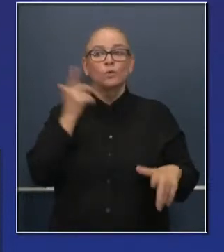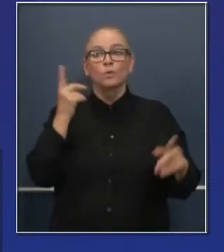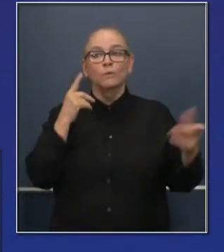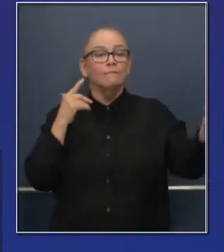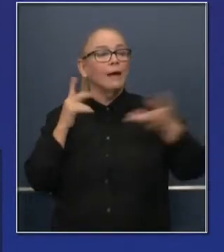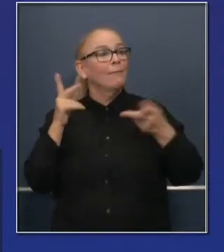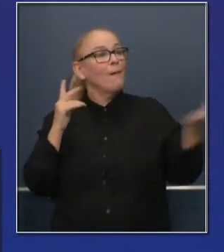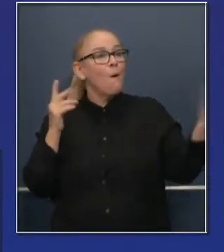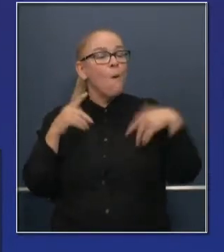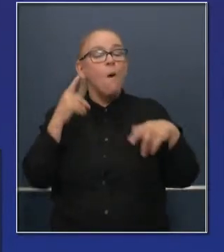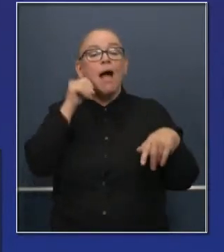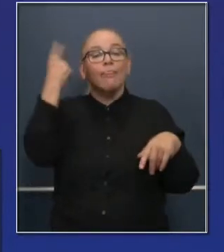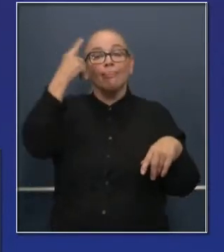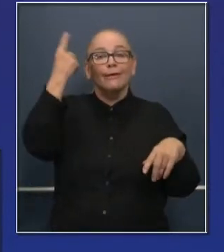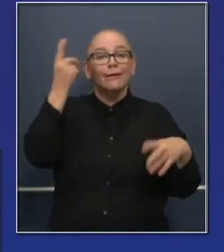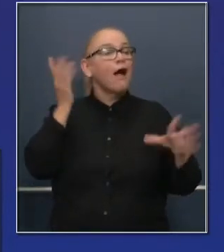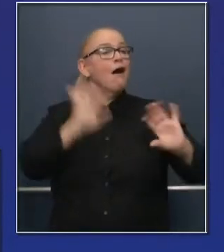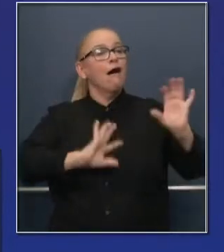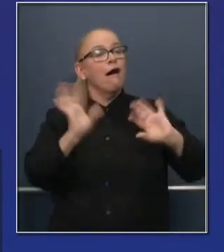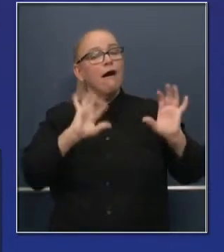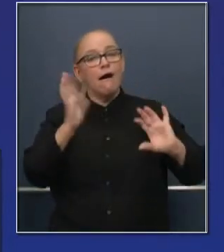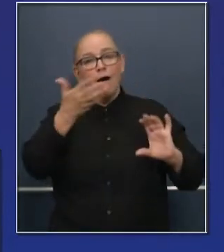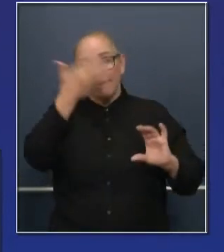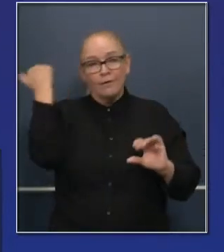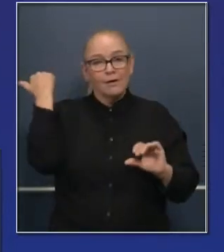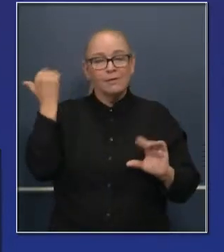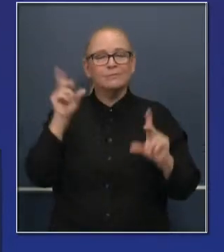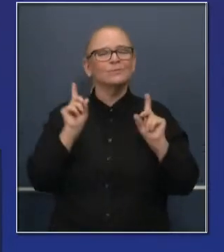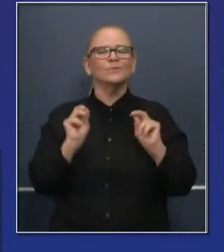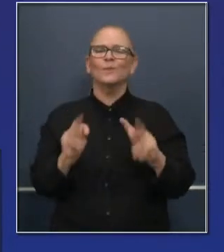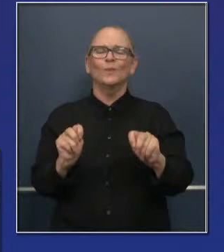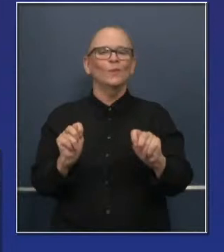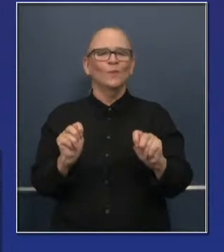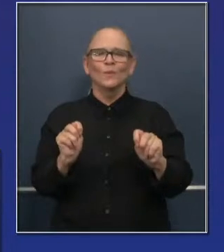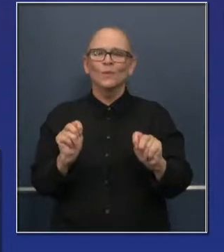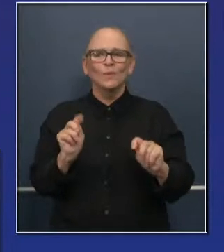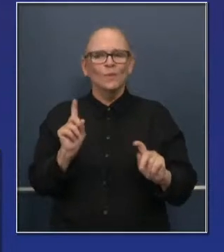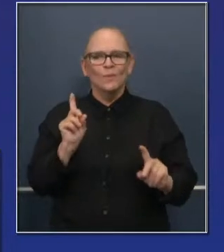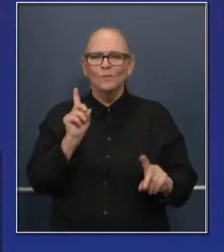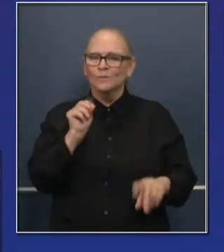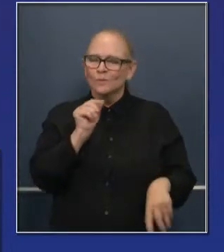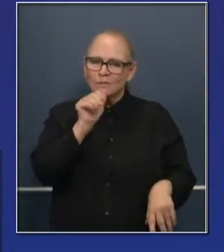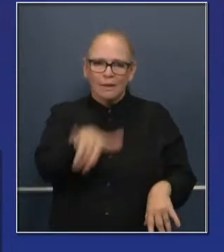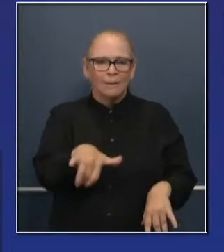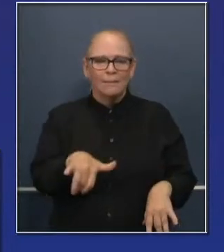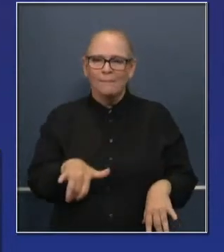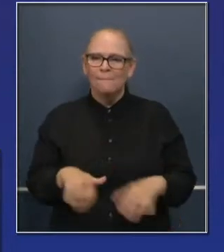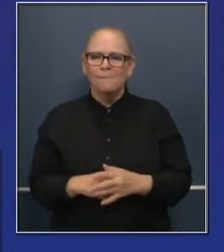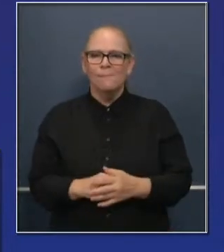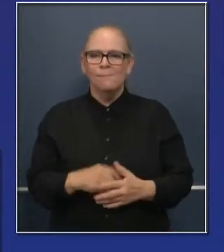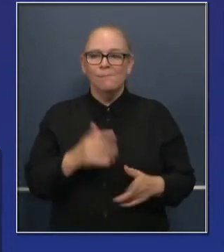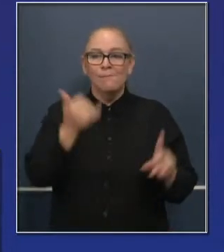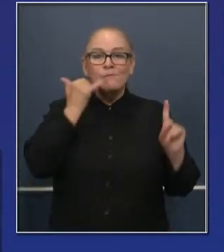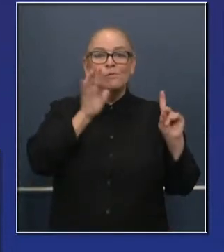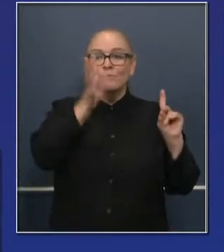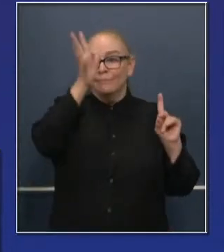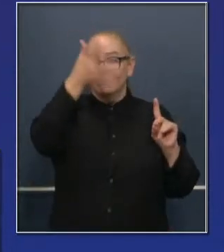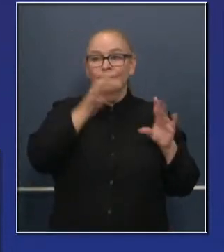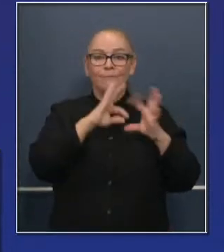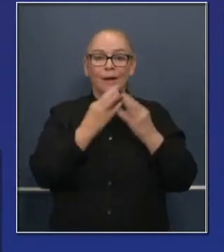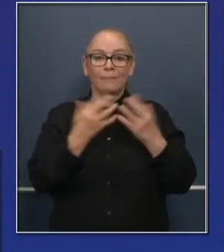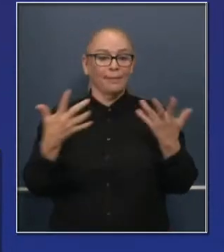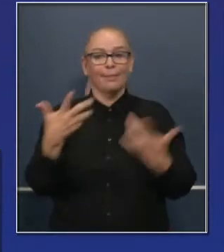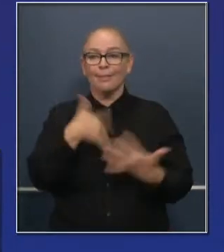your immediate household, over extended family members, or just generationally, you are